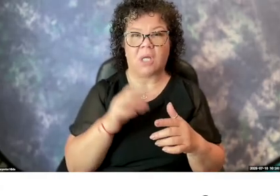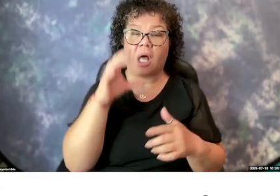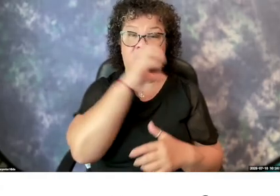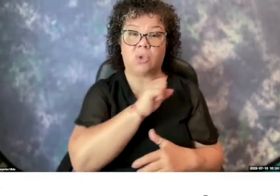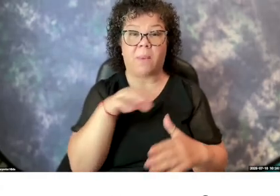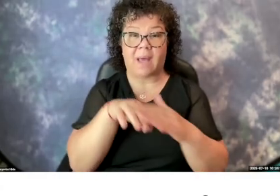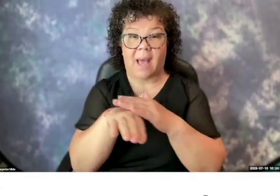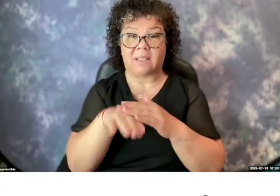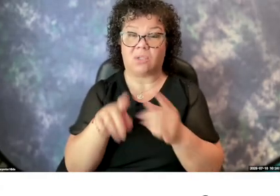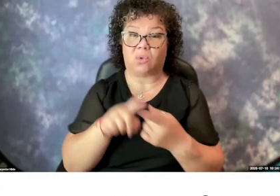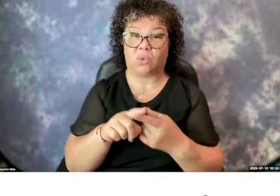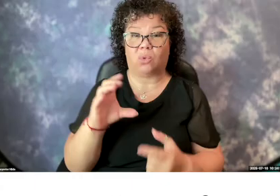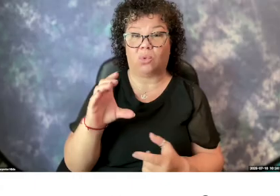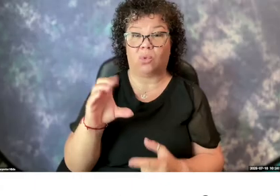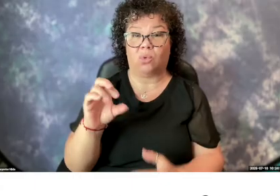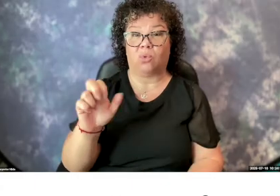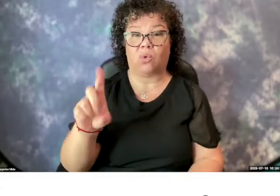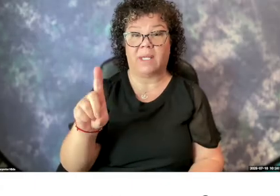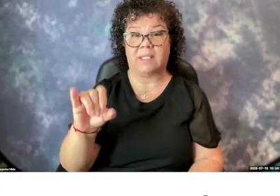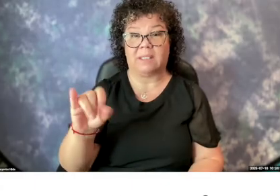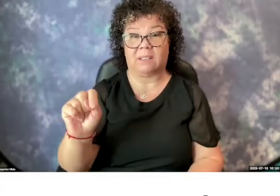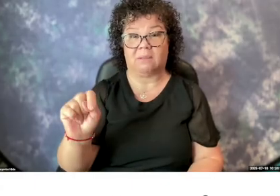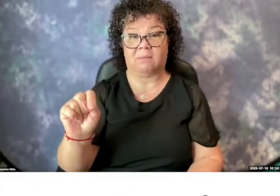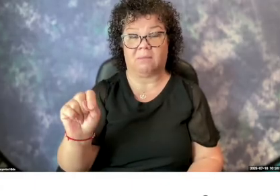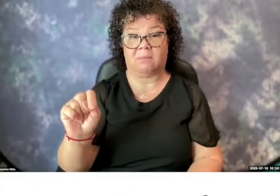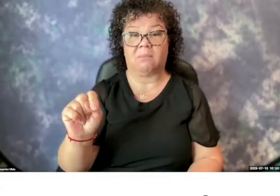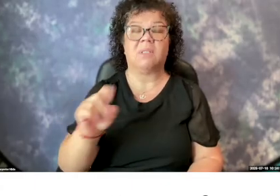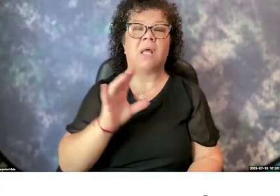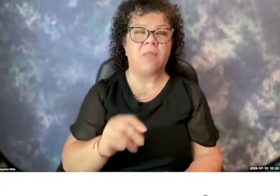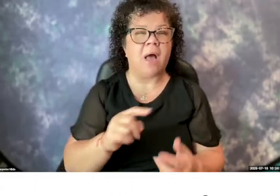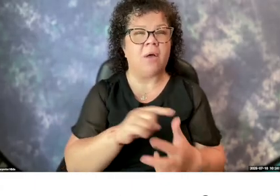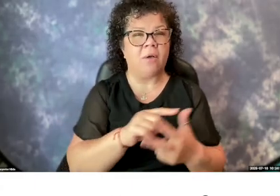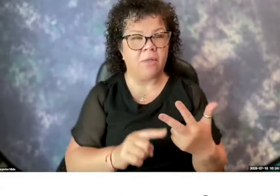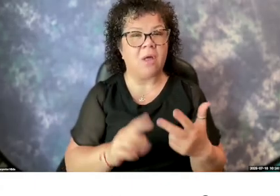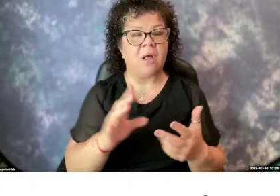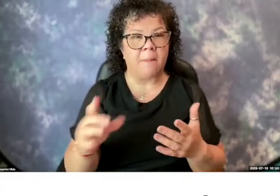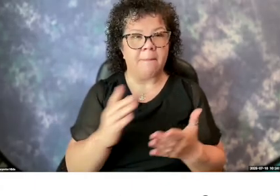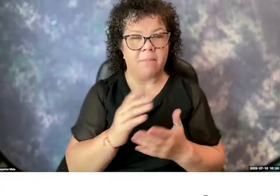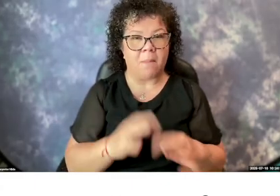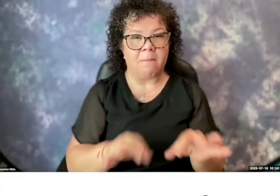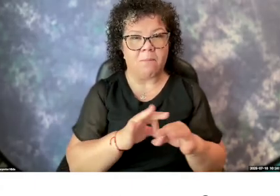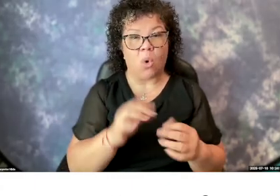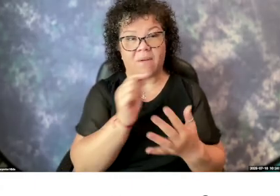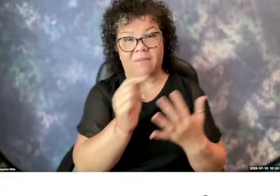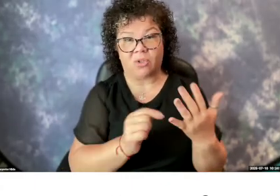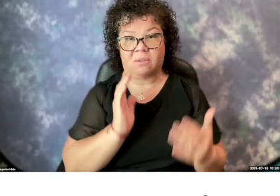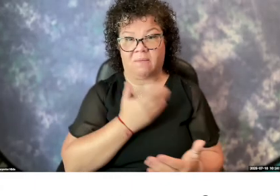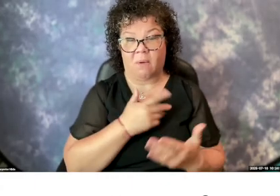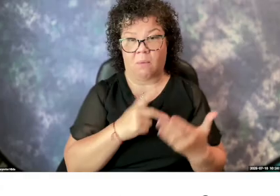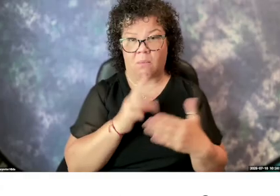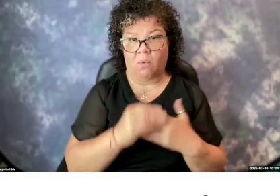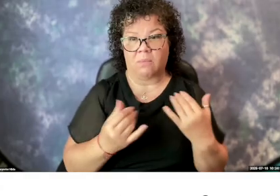touched on 2 points that tie into the importance of some of the features of our programs that we're talking about today.